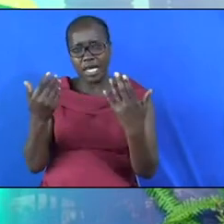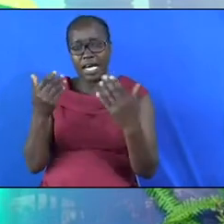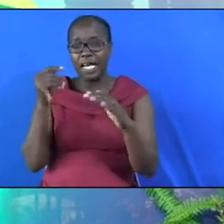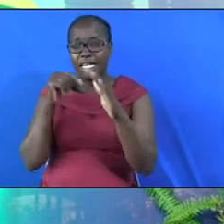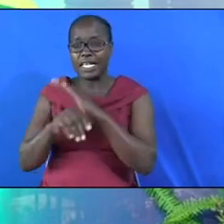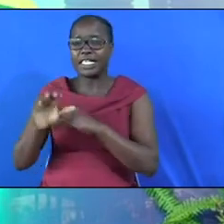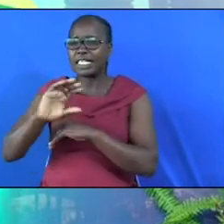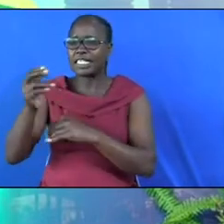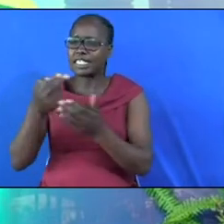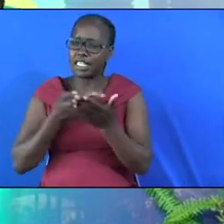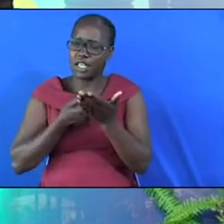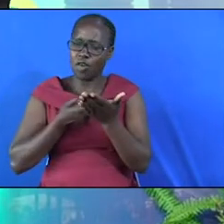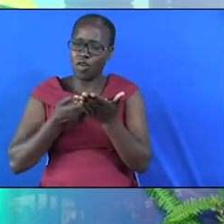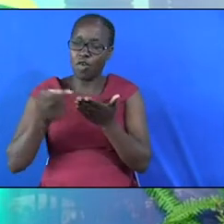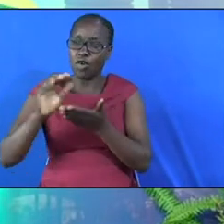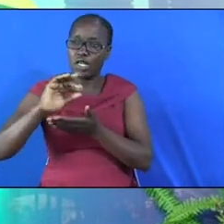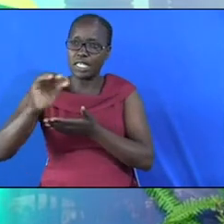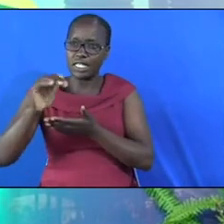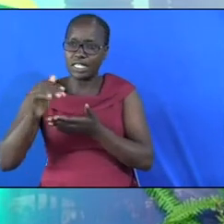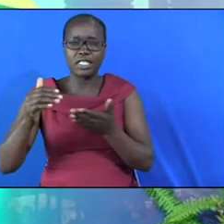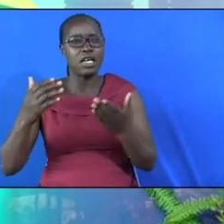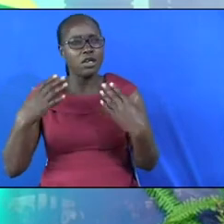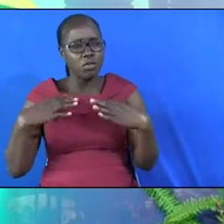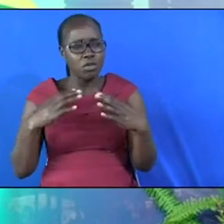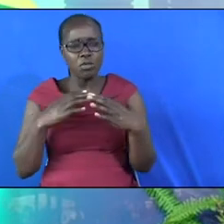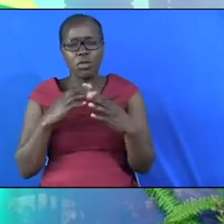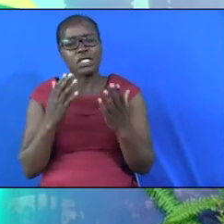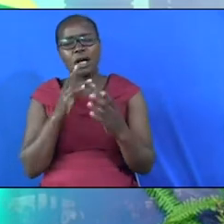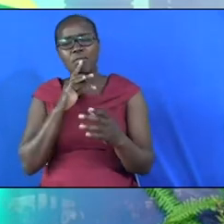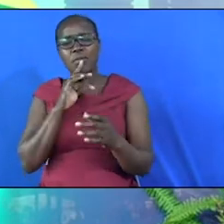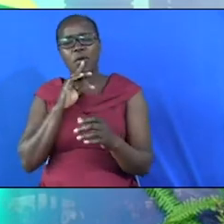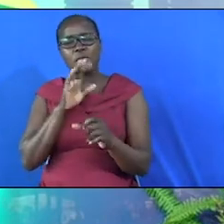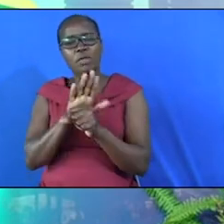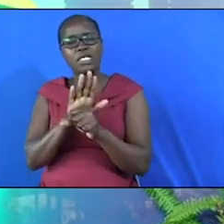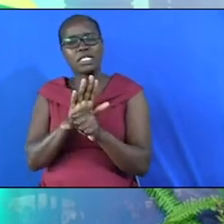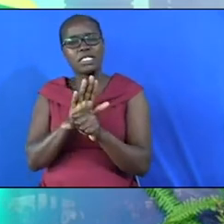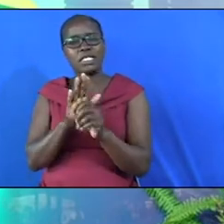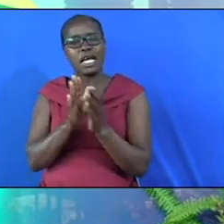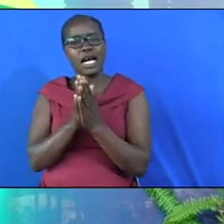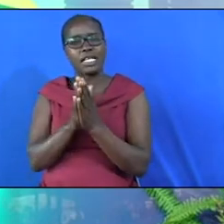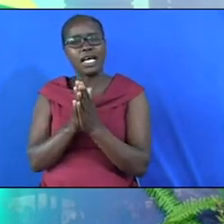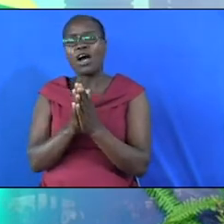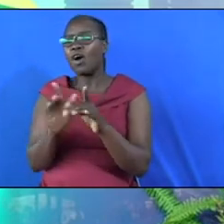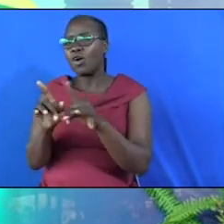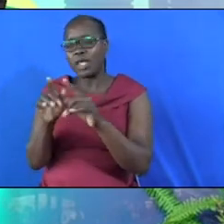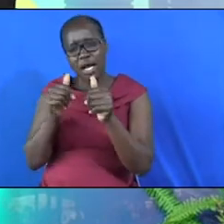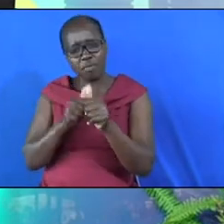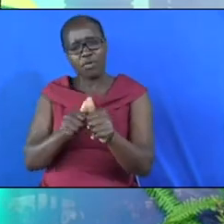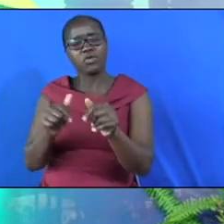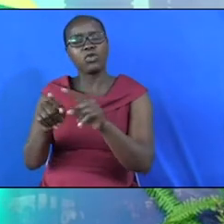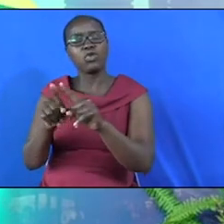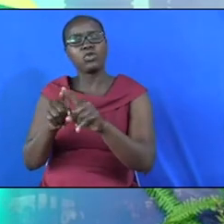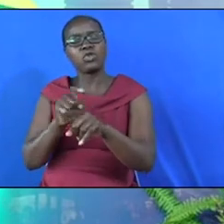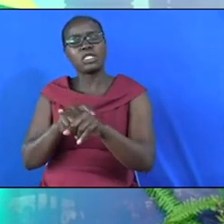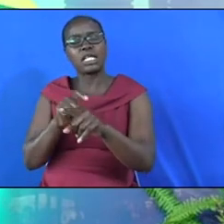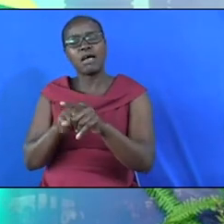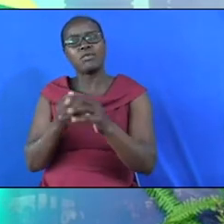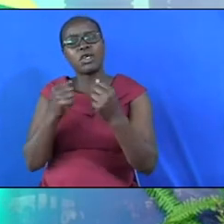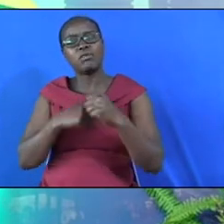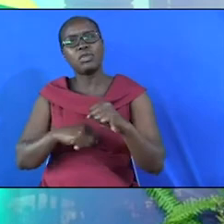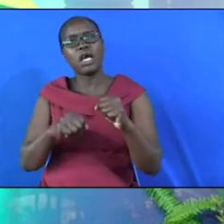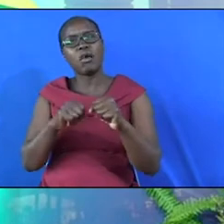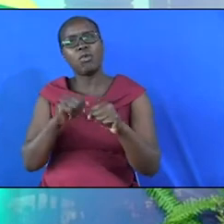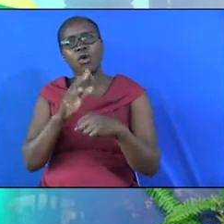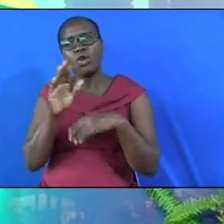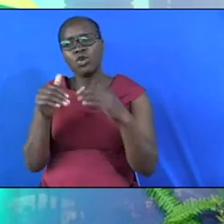city, the holy city. People look, the prophets and the apostles, they look forward to the time that they will be able to